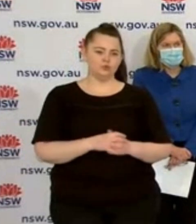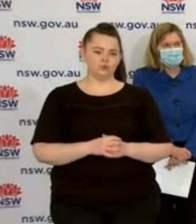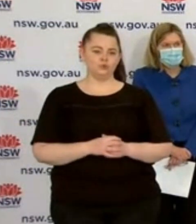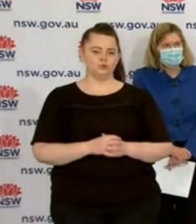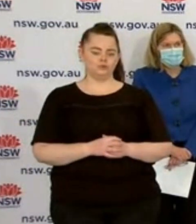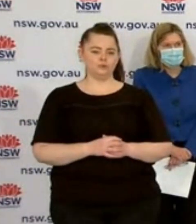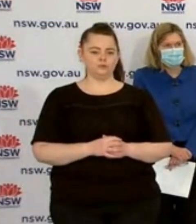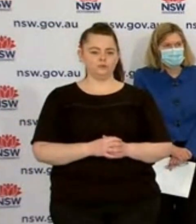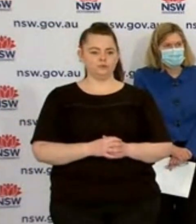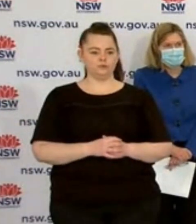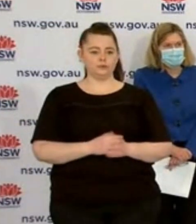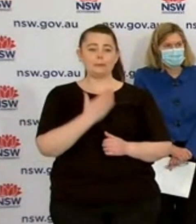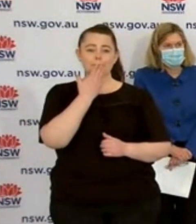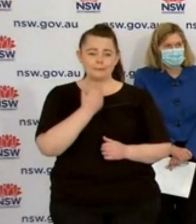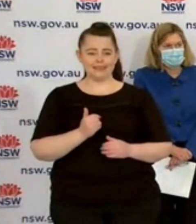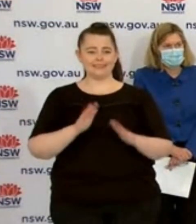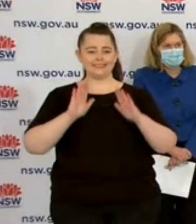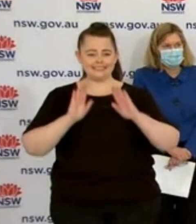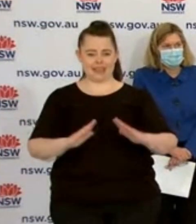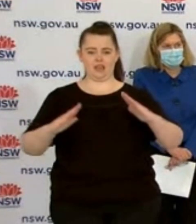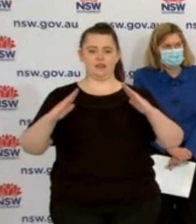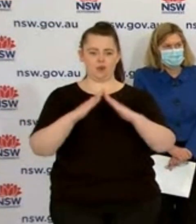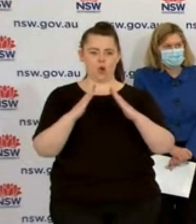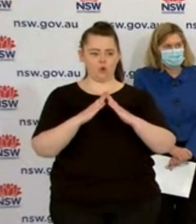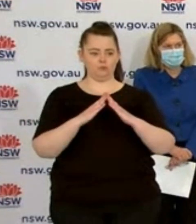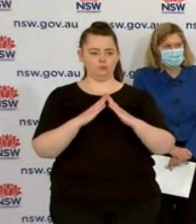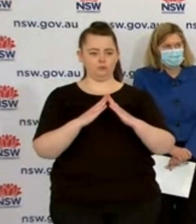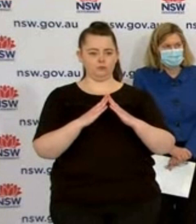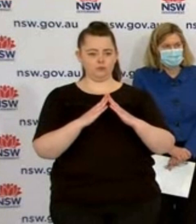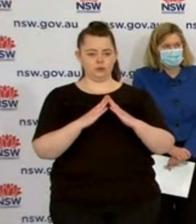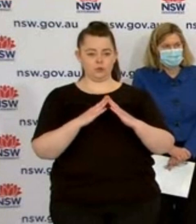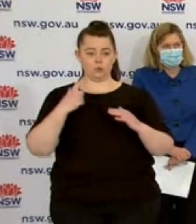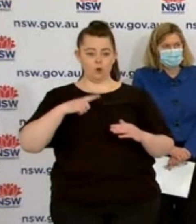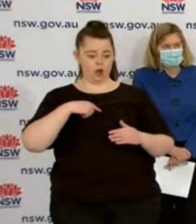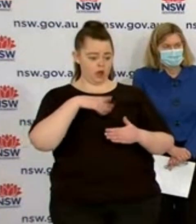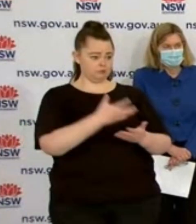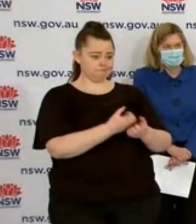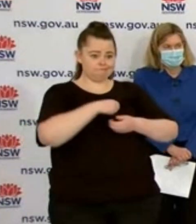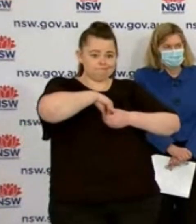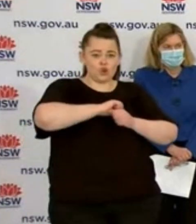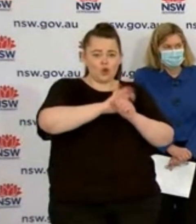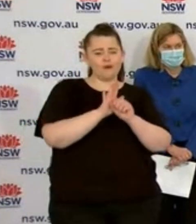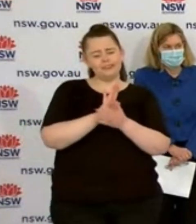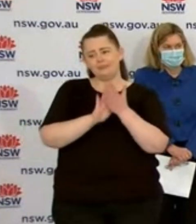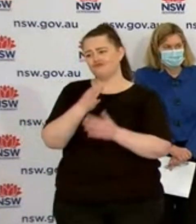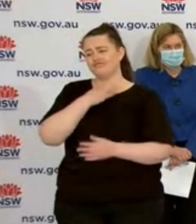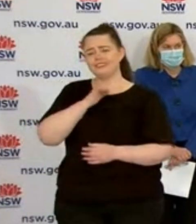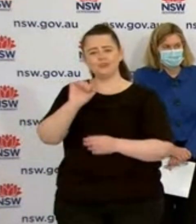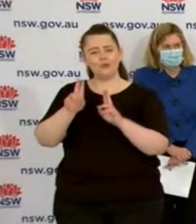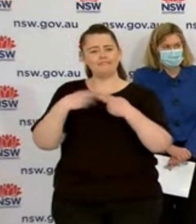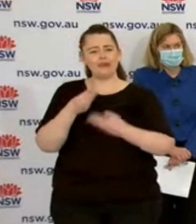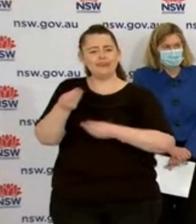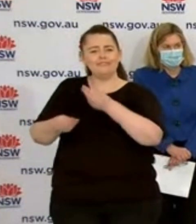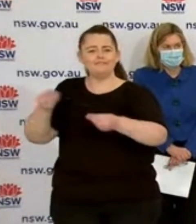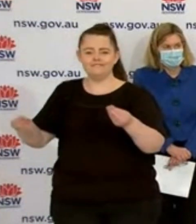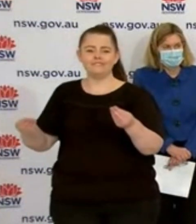that. Please stay at home, protect your loved ones, protect your family, do it for them, do it for New South Wales, and we can reverse